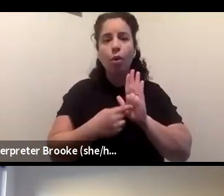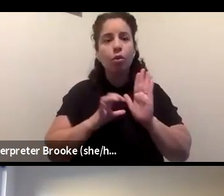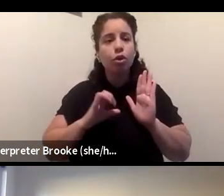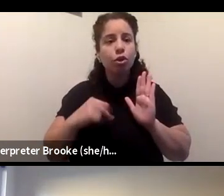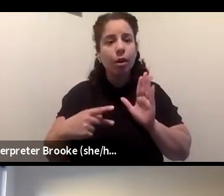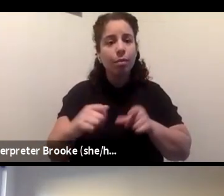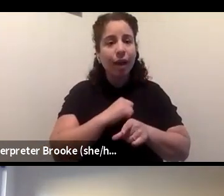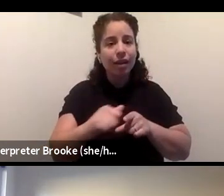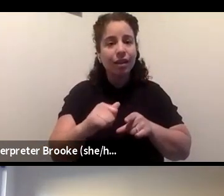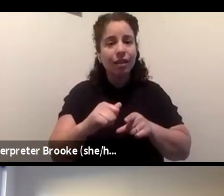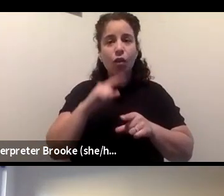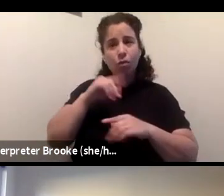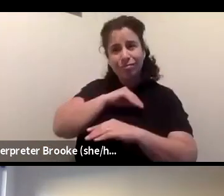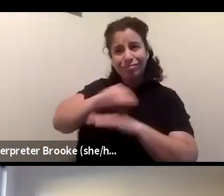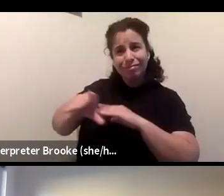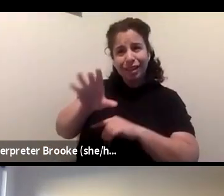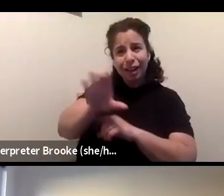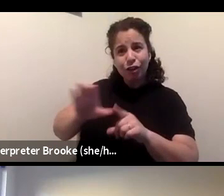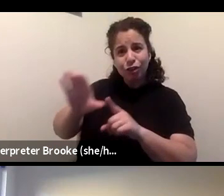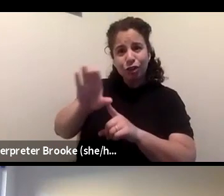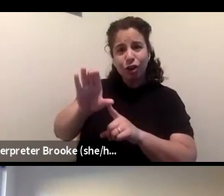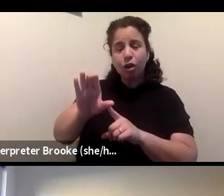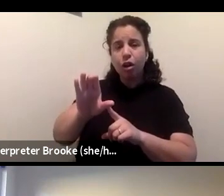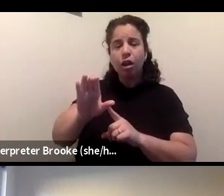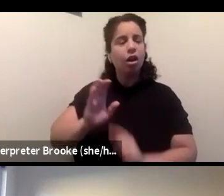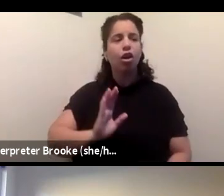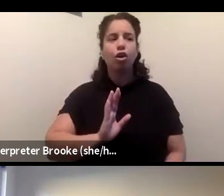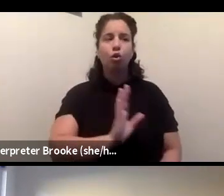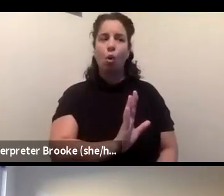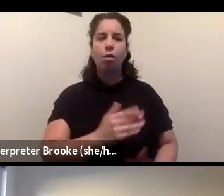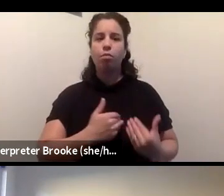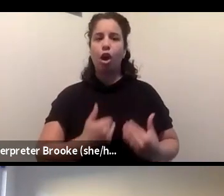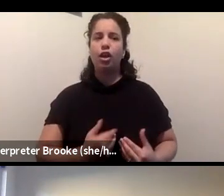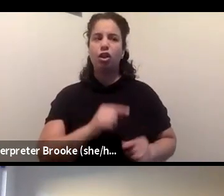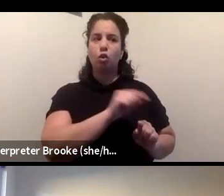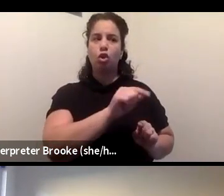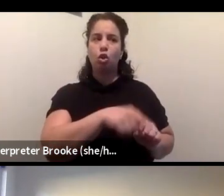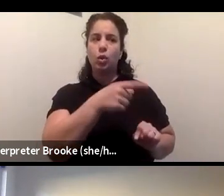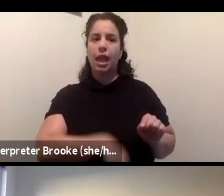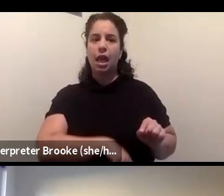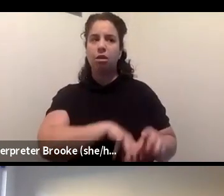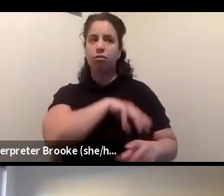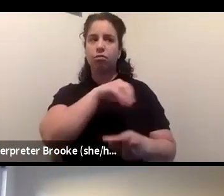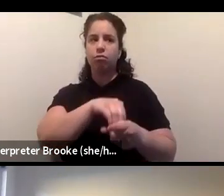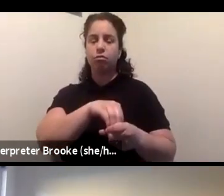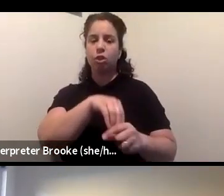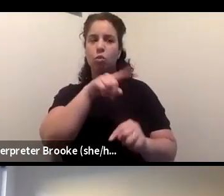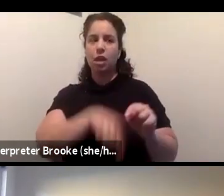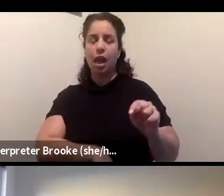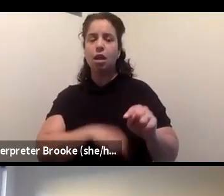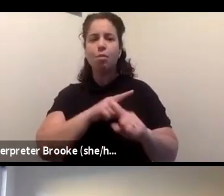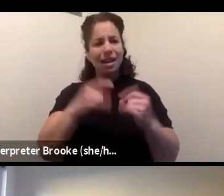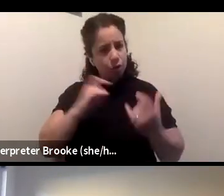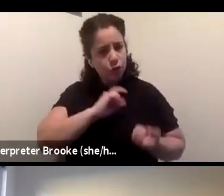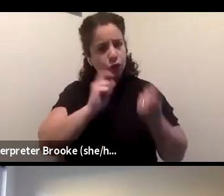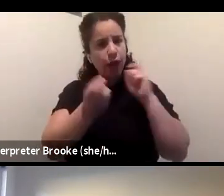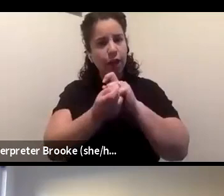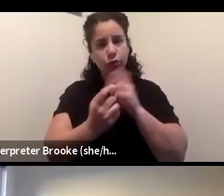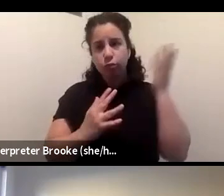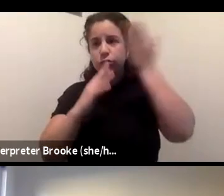that culture prevents our bodies from having access to life and having access to